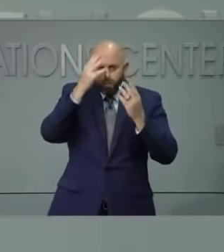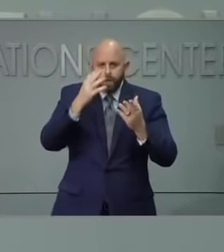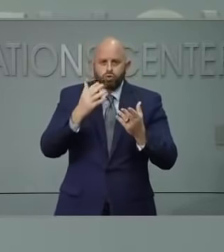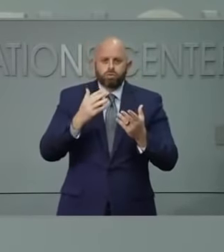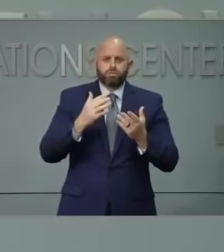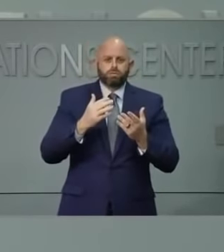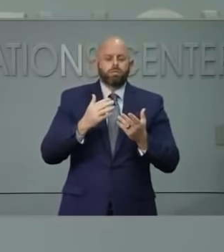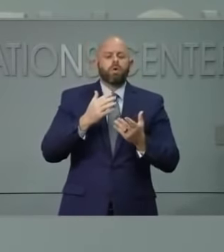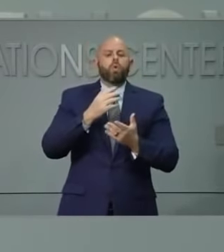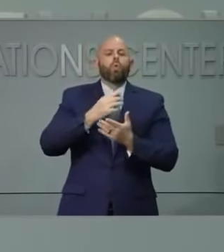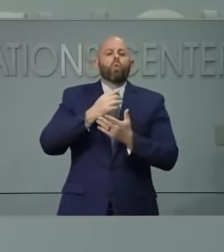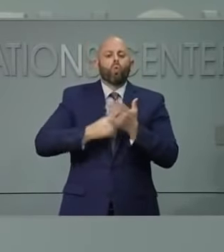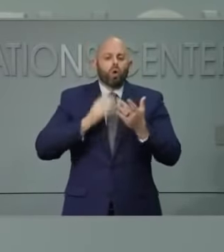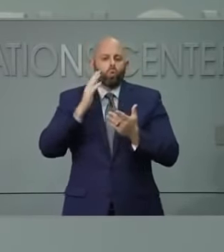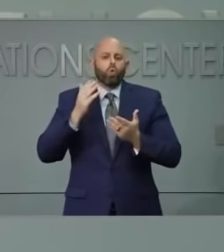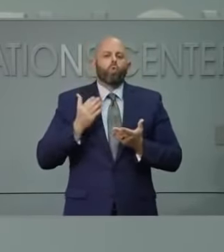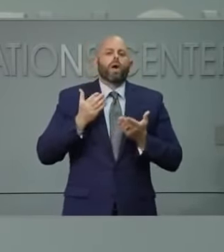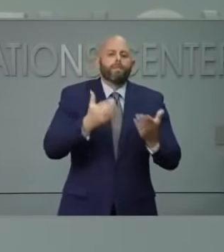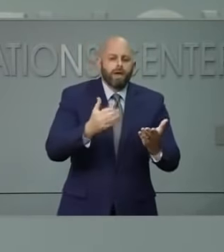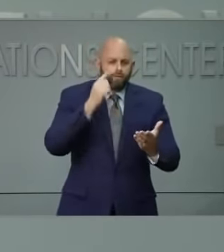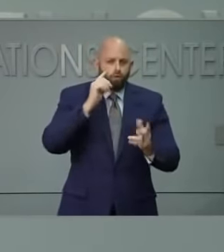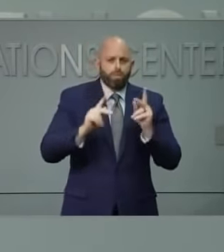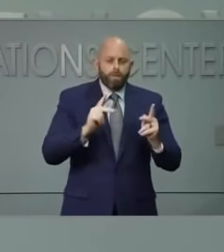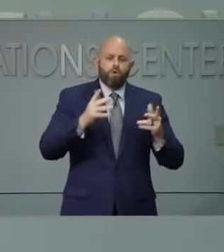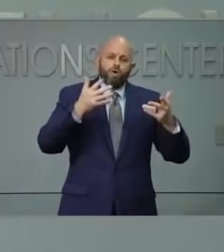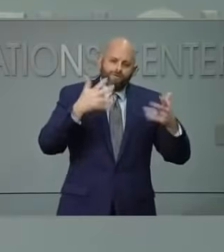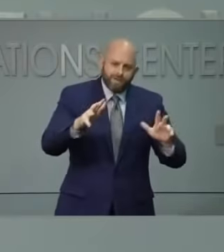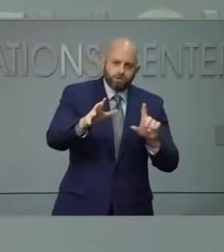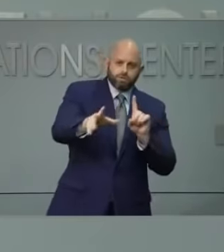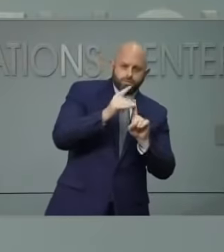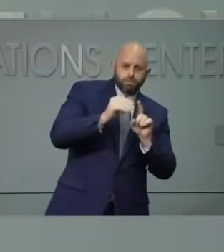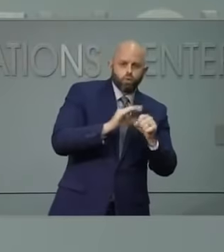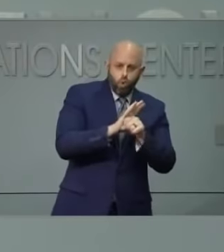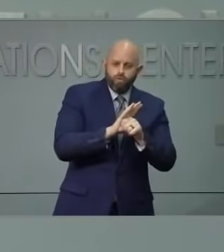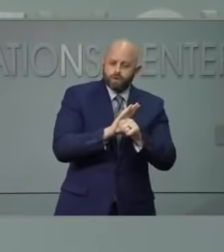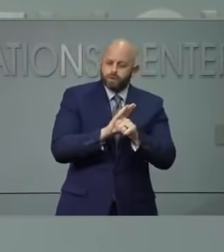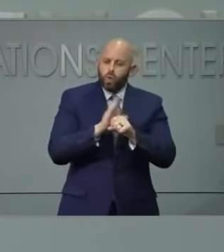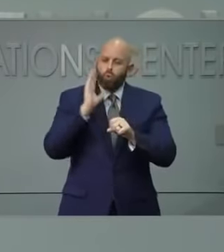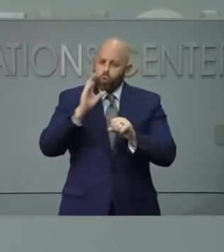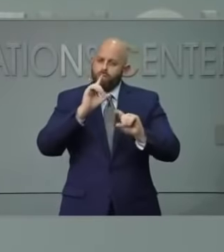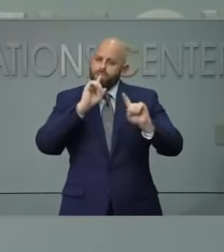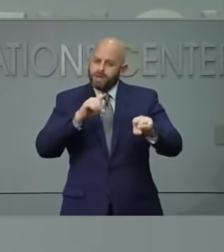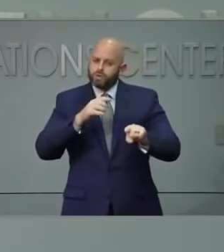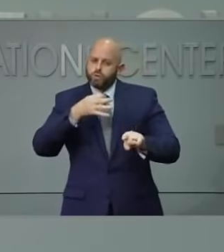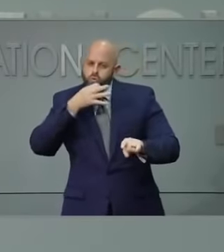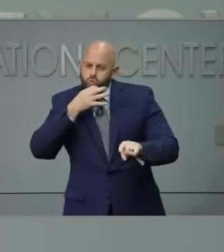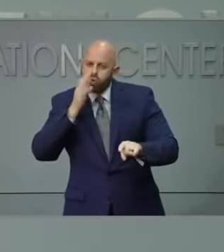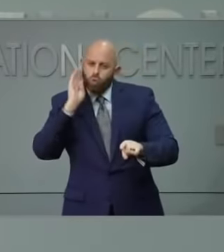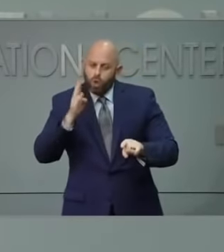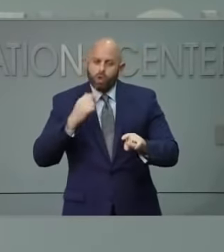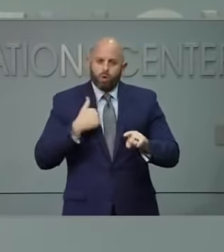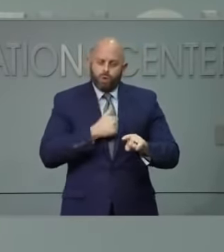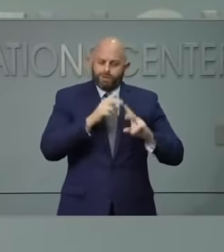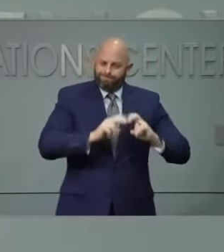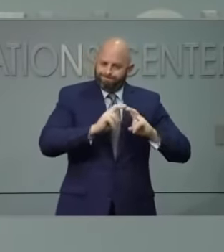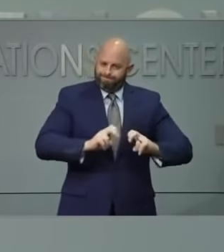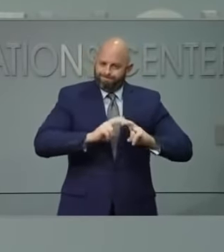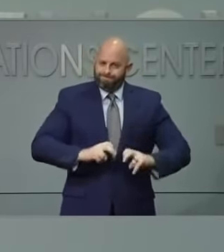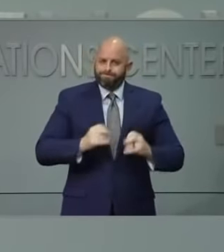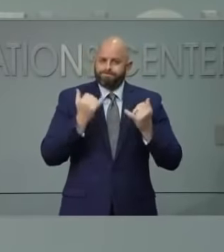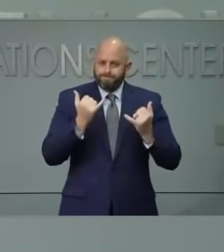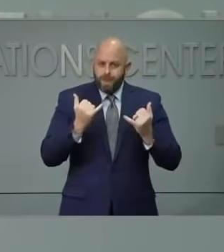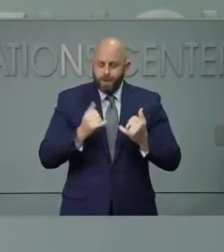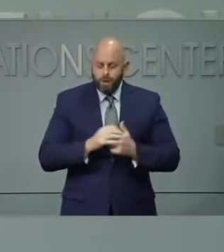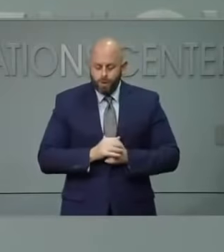make recommendations for those who have already had COVID. So stay tuned. We will certainly be digging into that. It may be something that they aren't